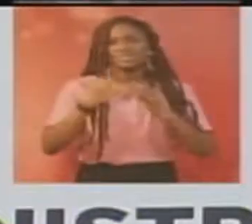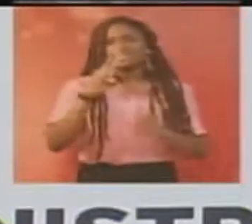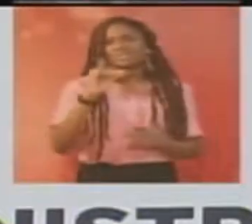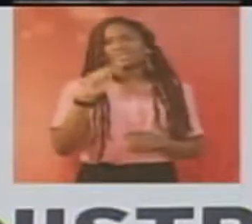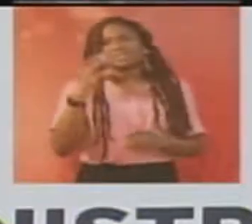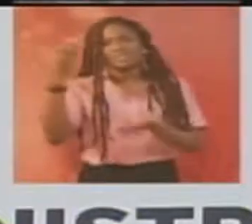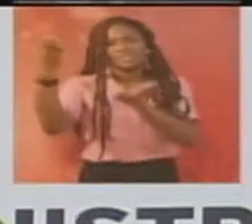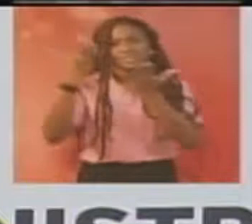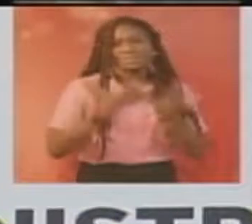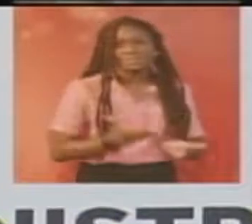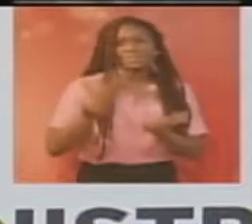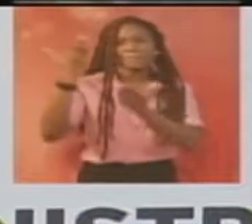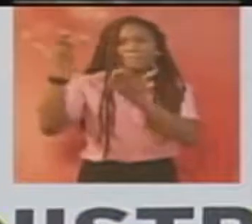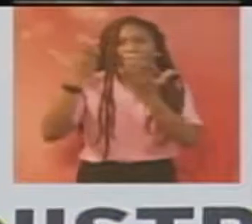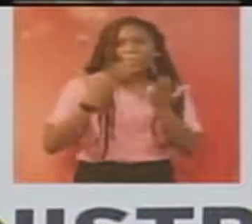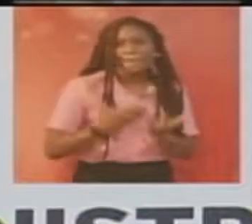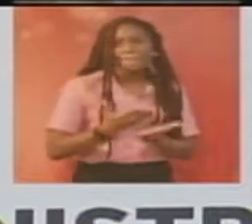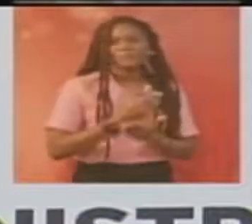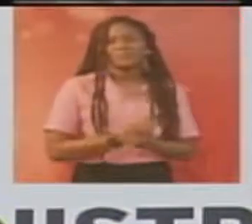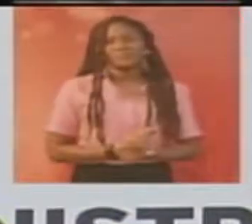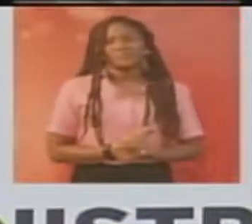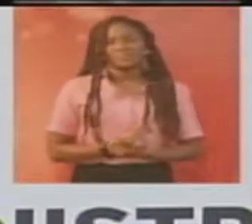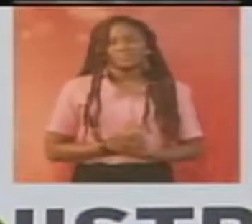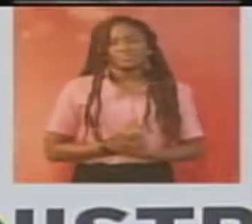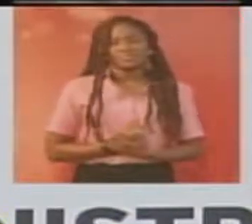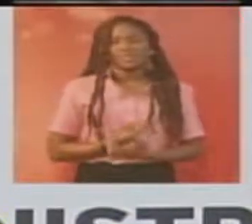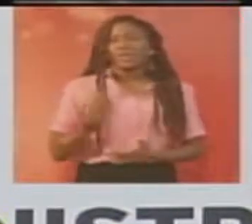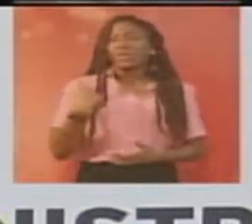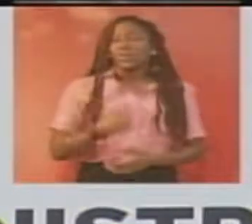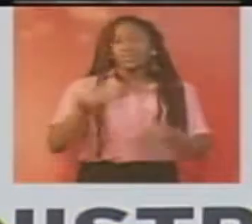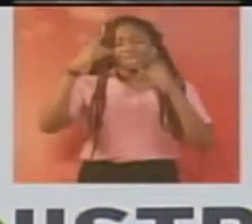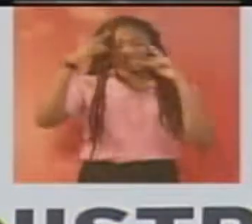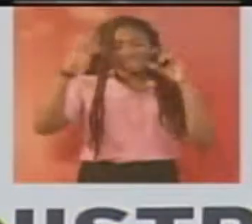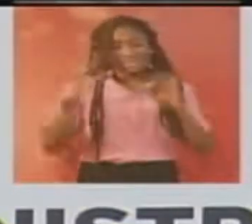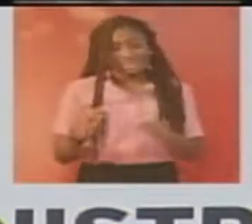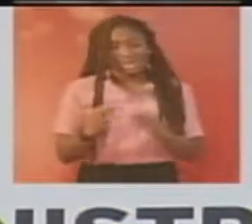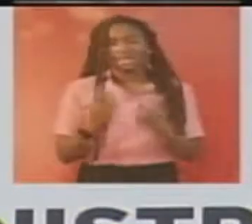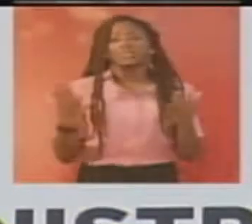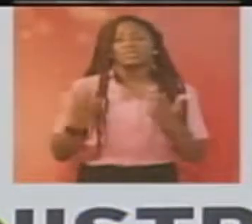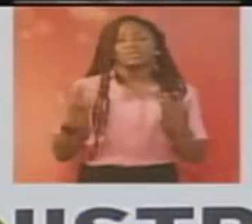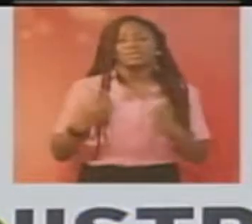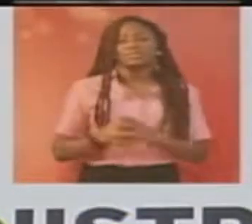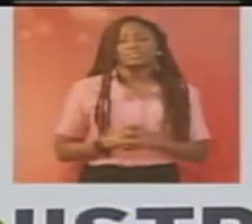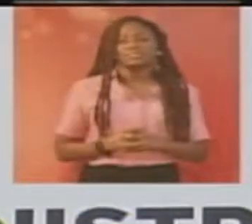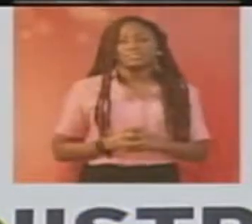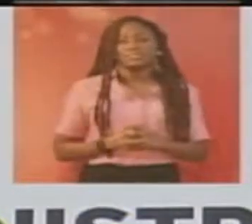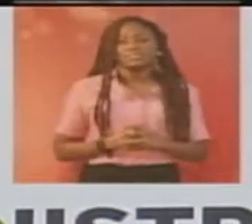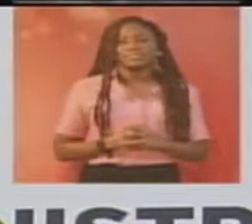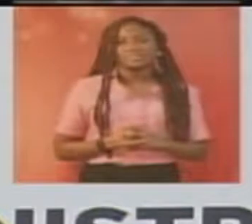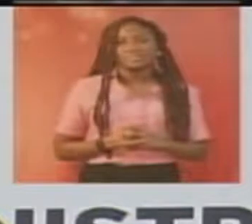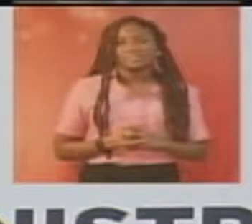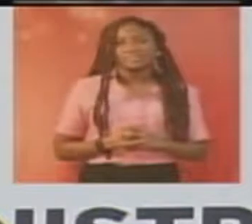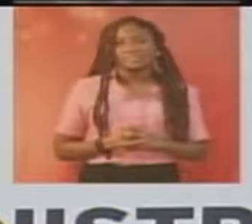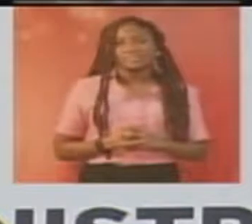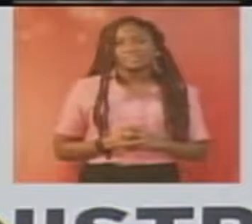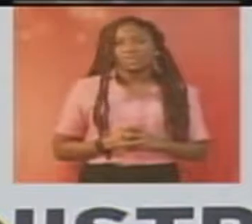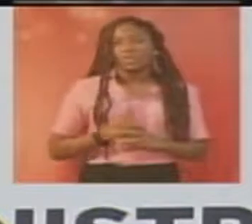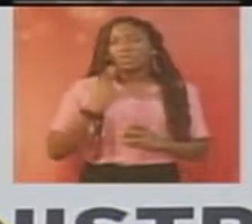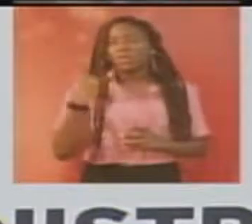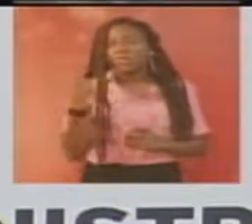first phase. And what we emphasized at that point is that target would then be looking at the